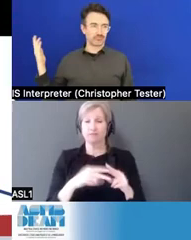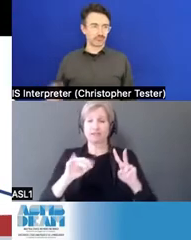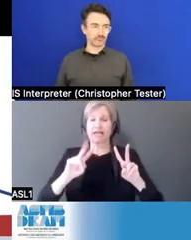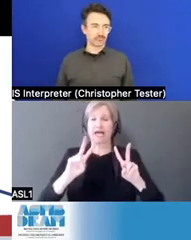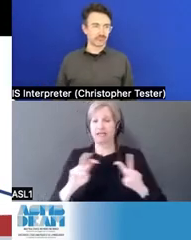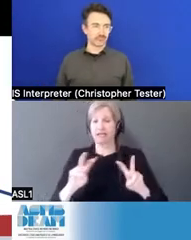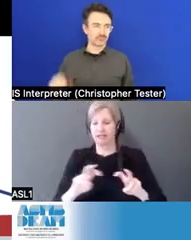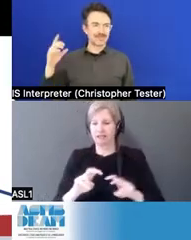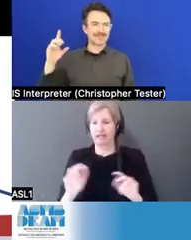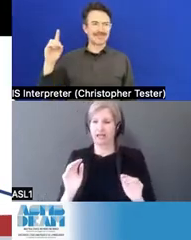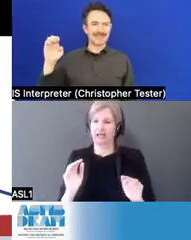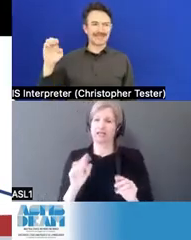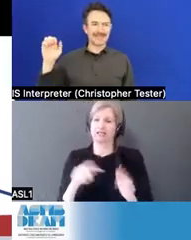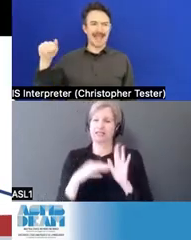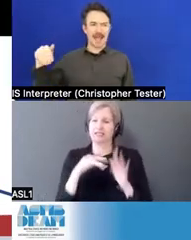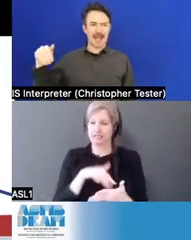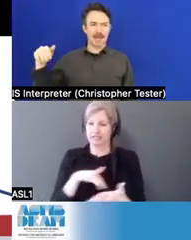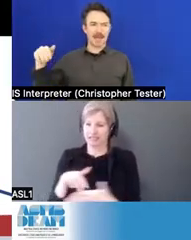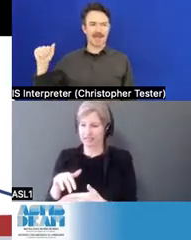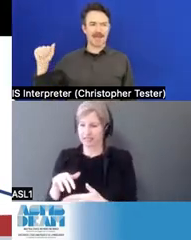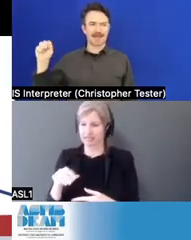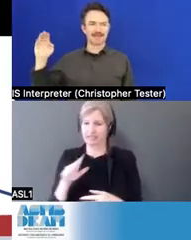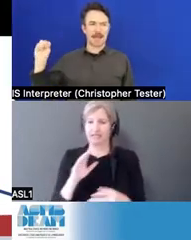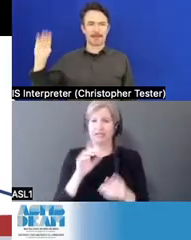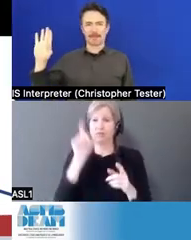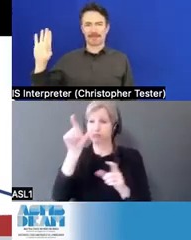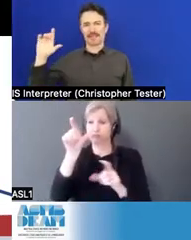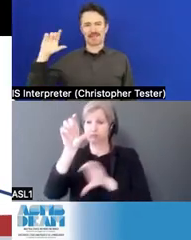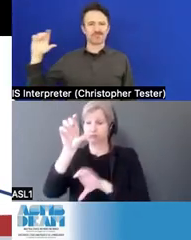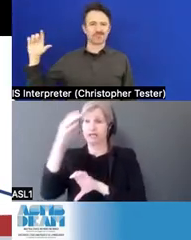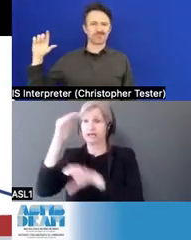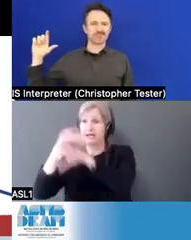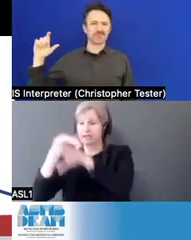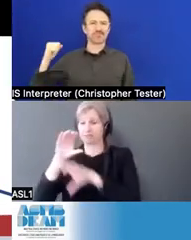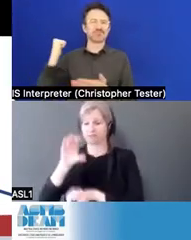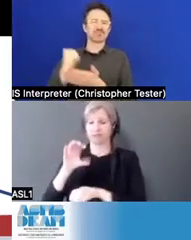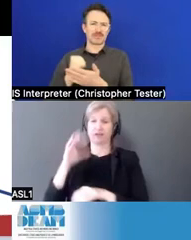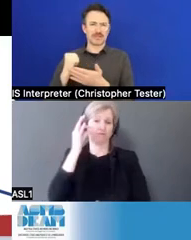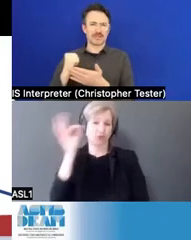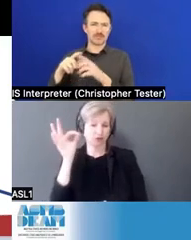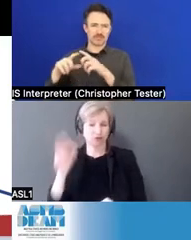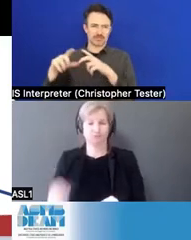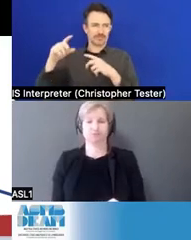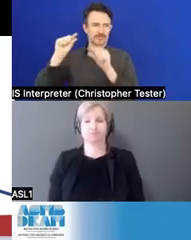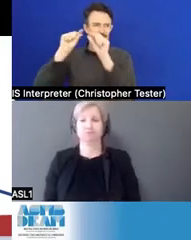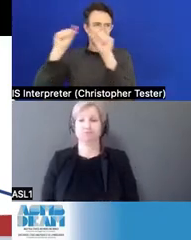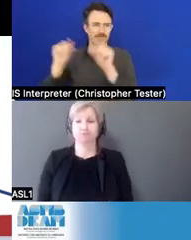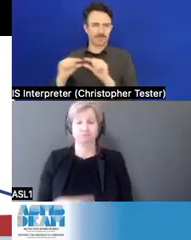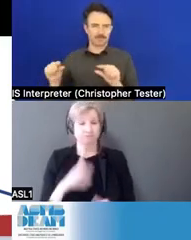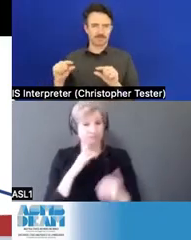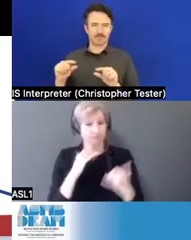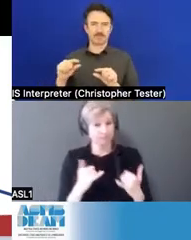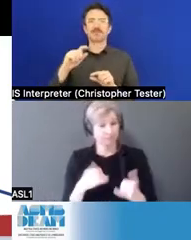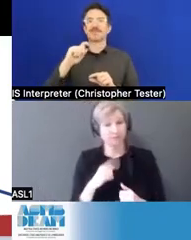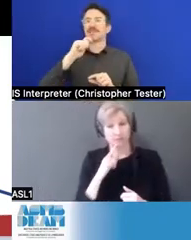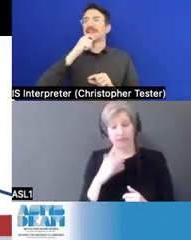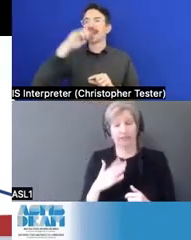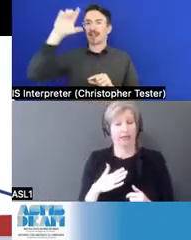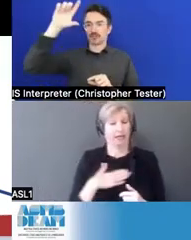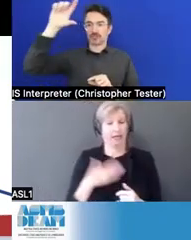and Modeling Branch, both in English and French. And today I'm truly very happy to be